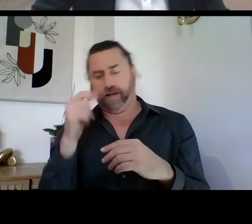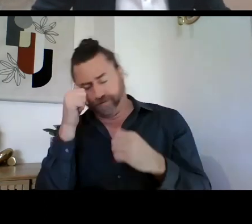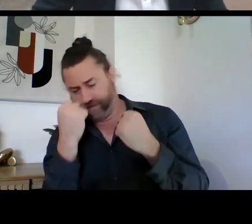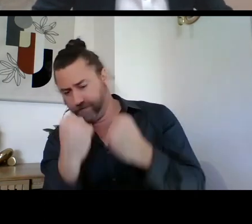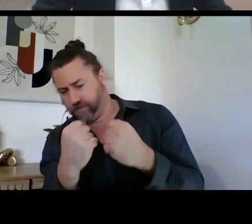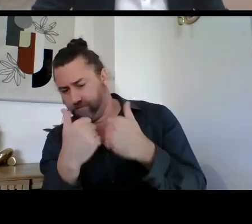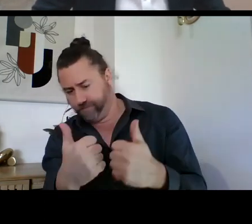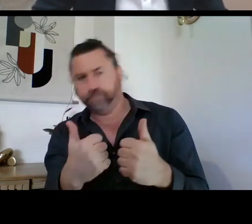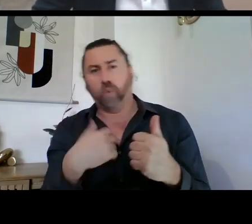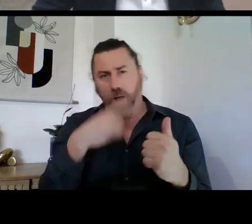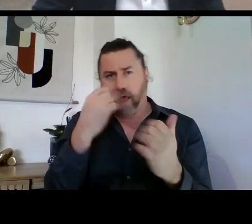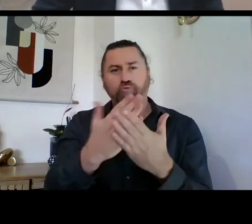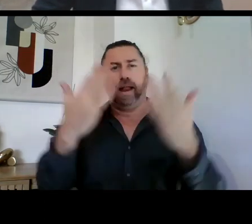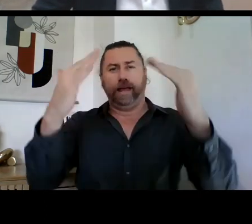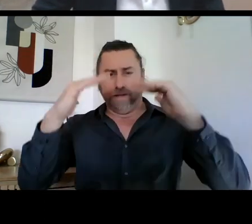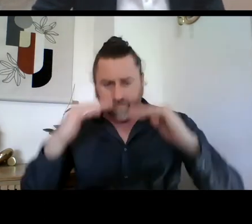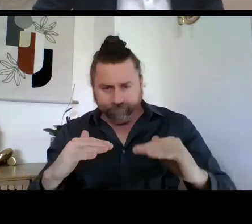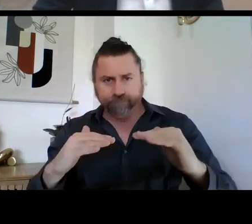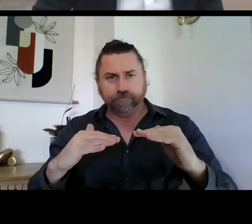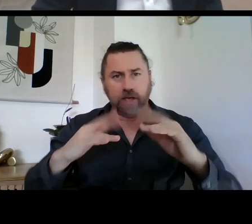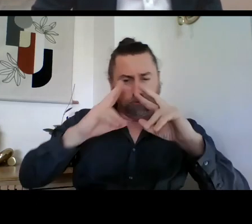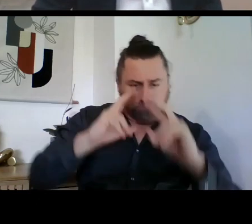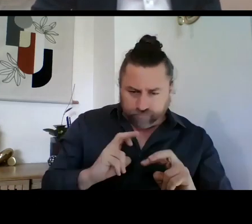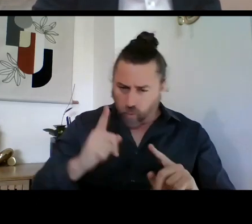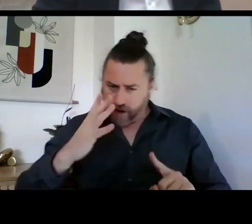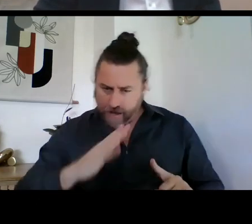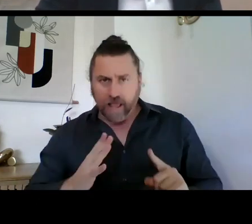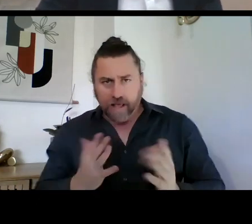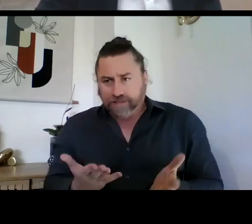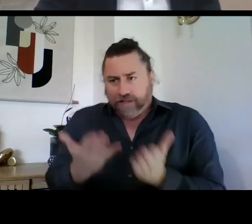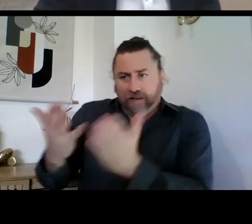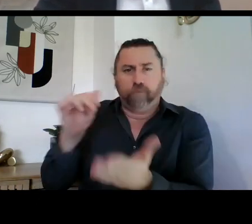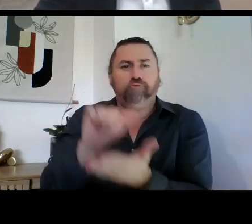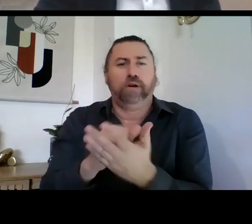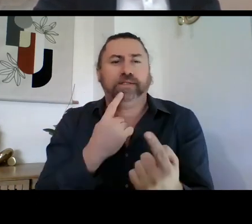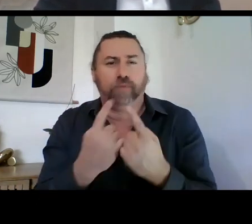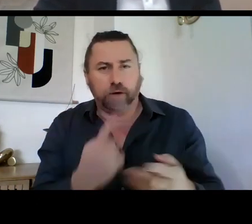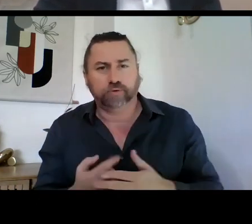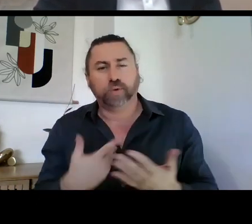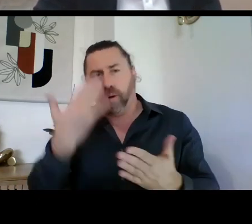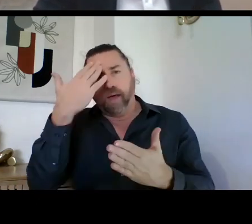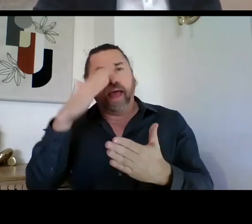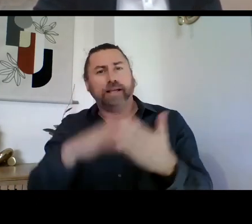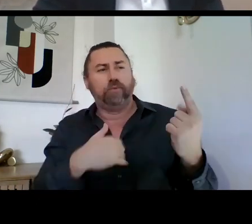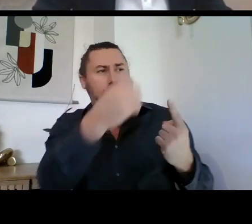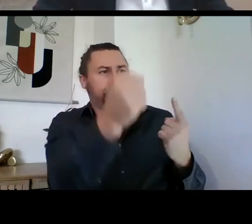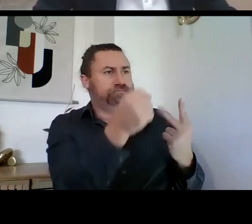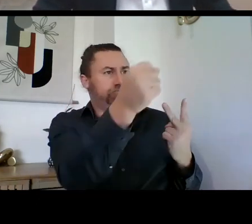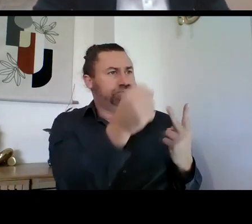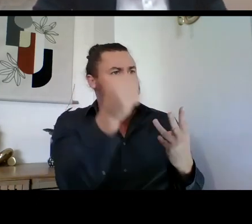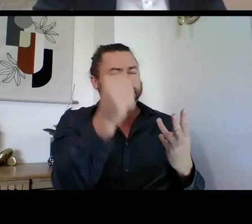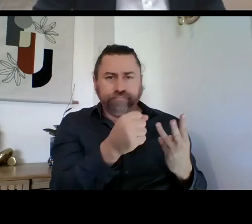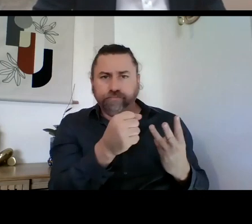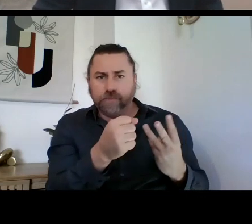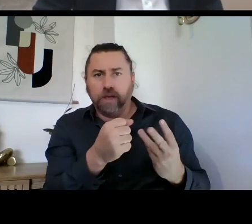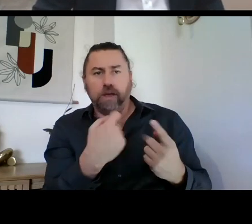get down to that next level of detail. In some cases, that will be developed through advice from experts who will provide that advice to the